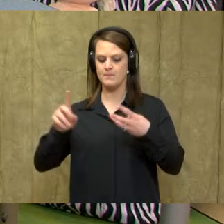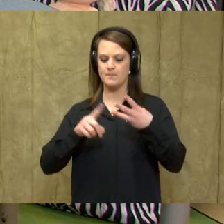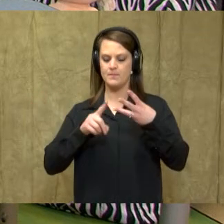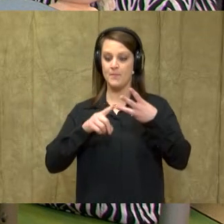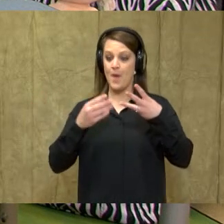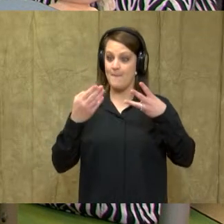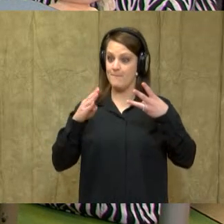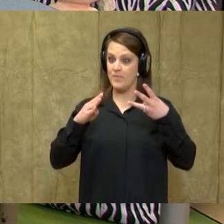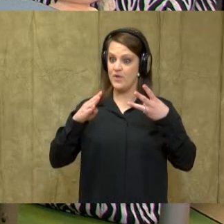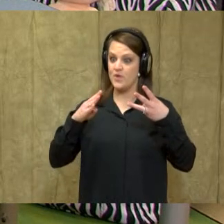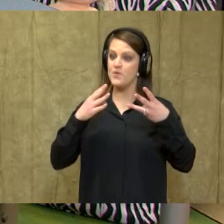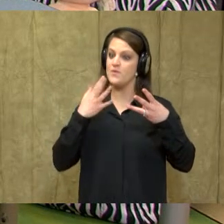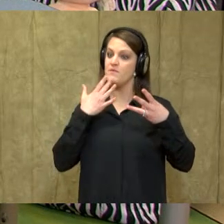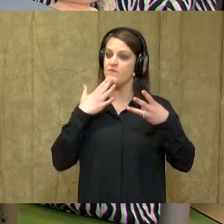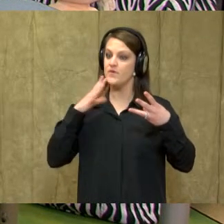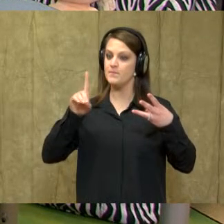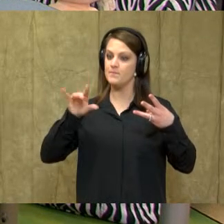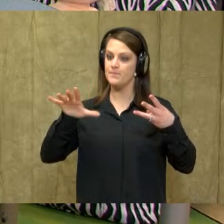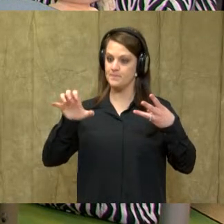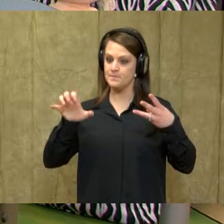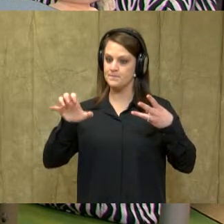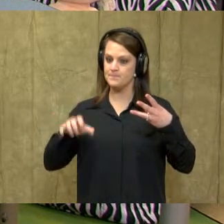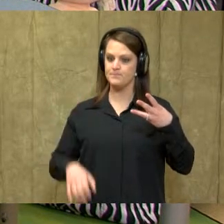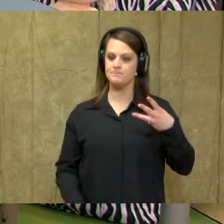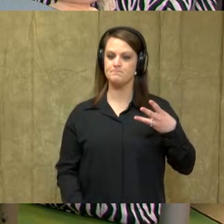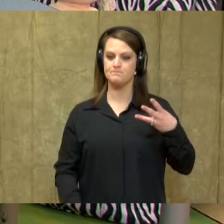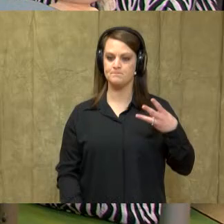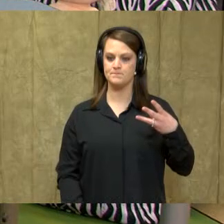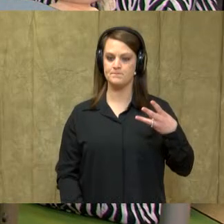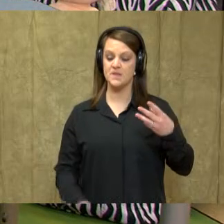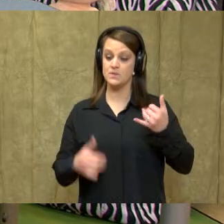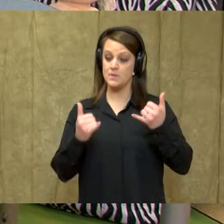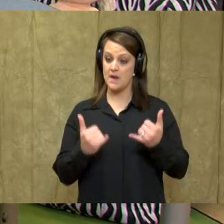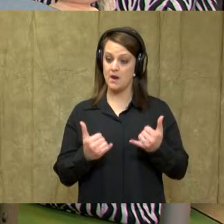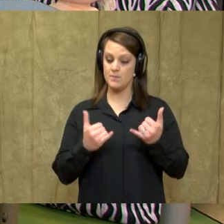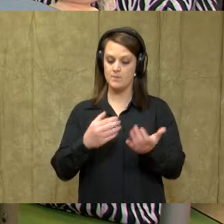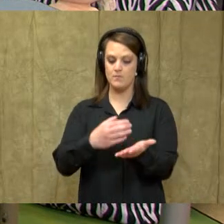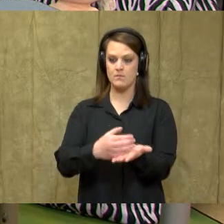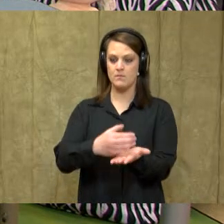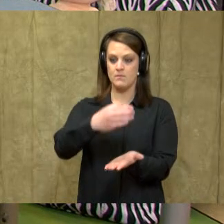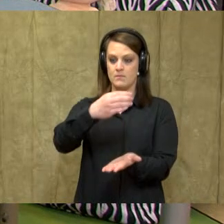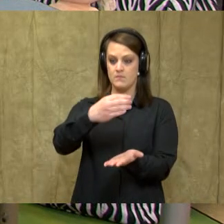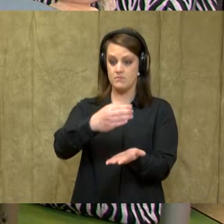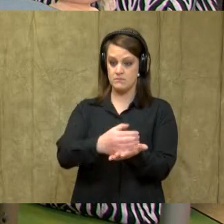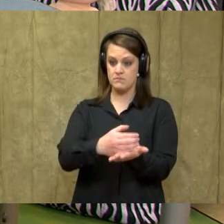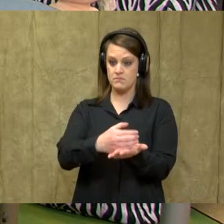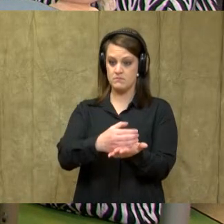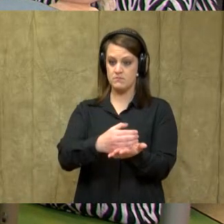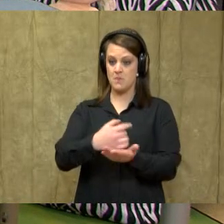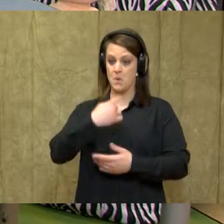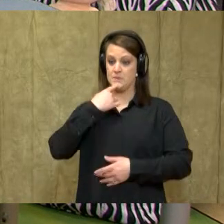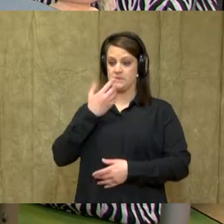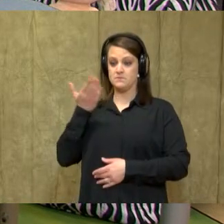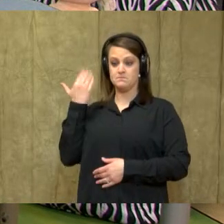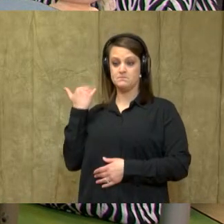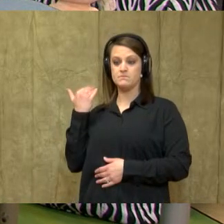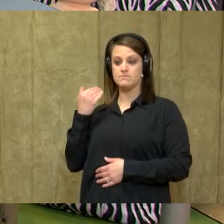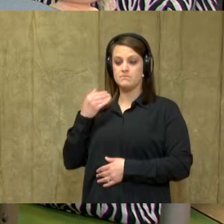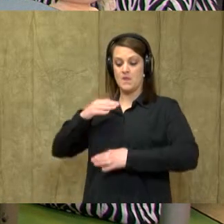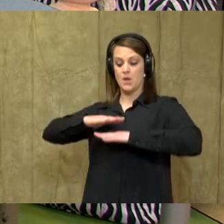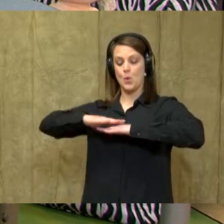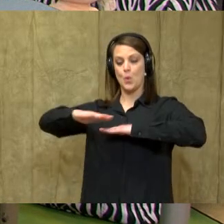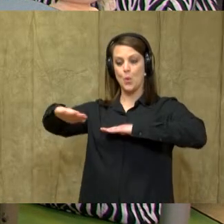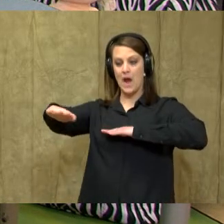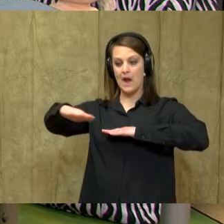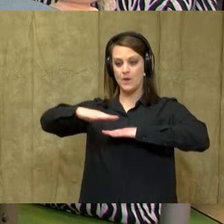coloring. Now, we said that there's rain on in the ground, and then